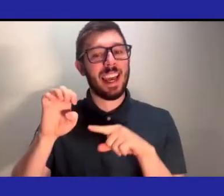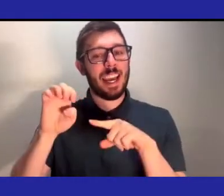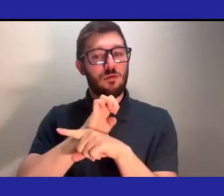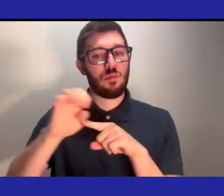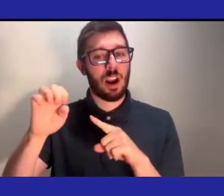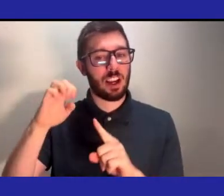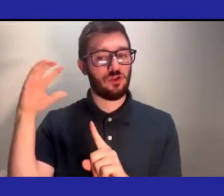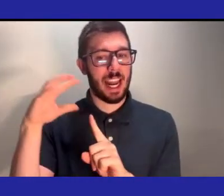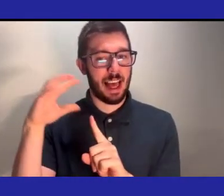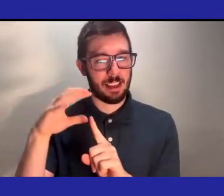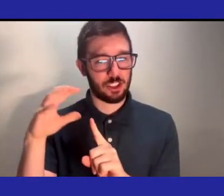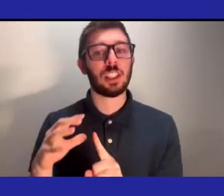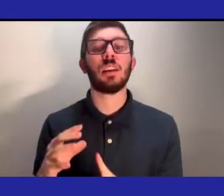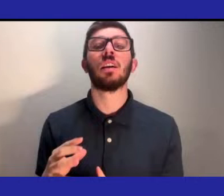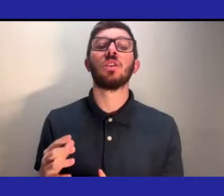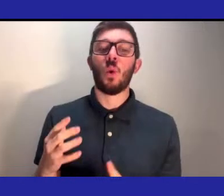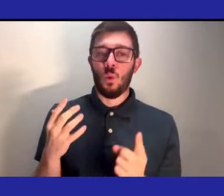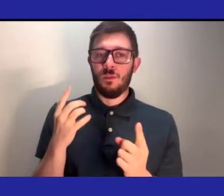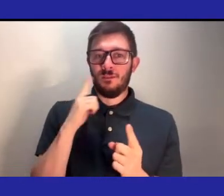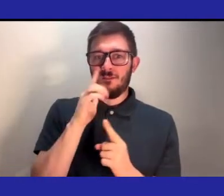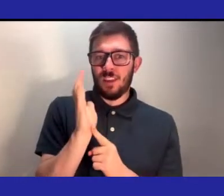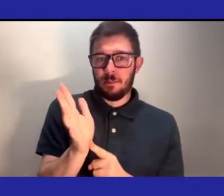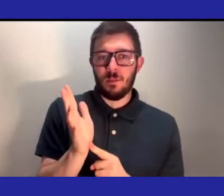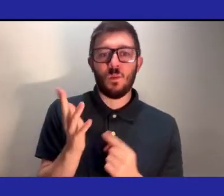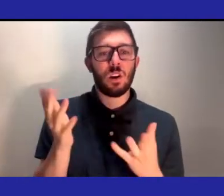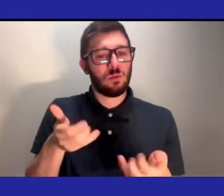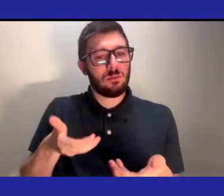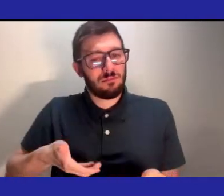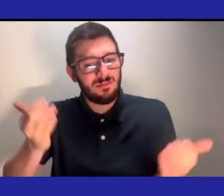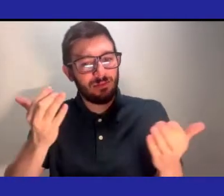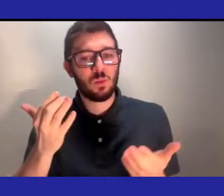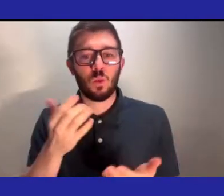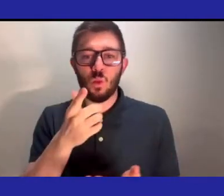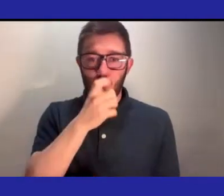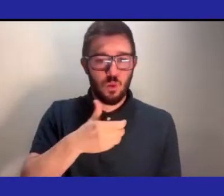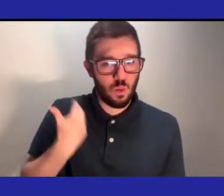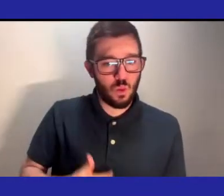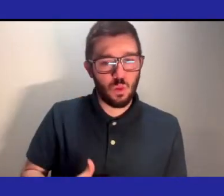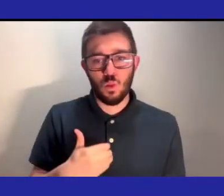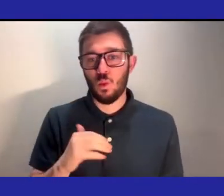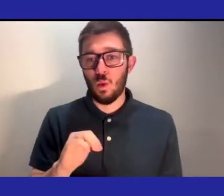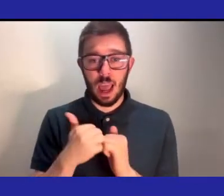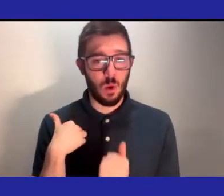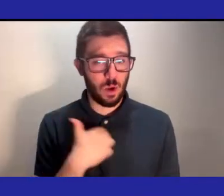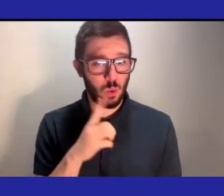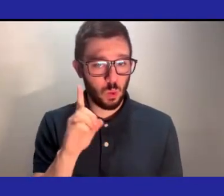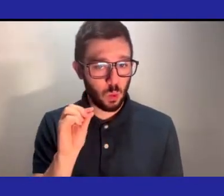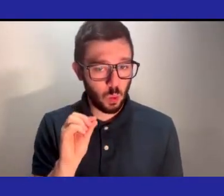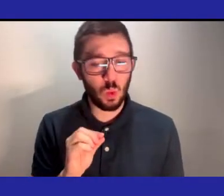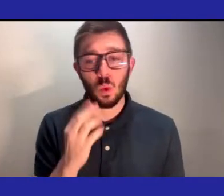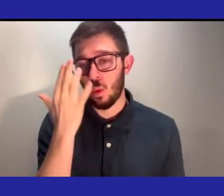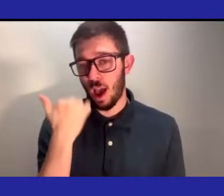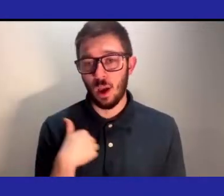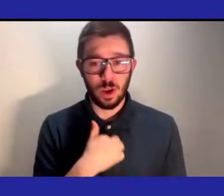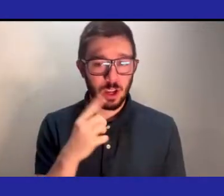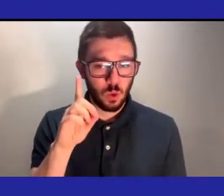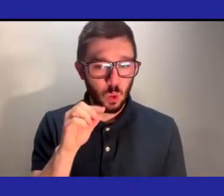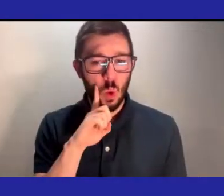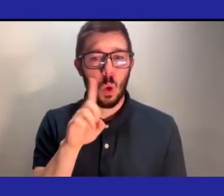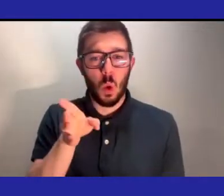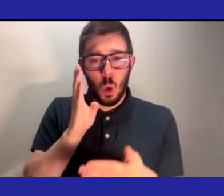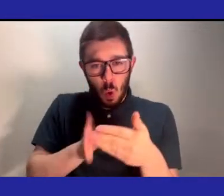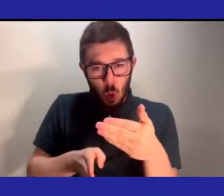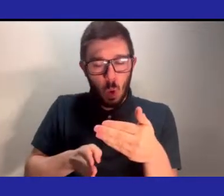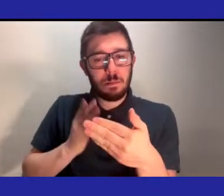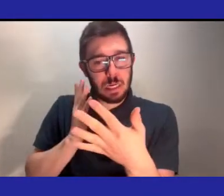to give you an introduction of what we do, how we do it, why we do it, and hopefully by the end it will be clear. So I put up